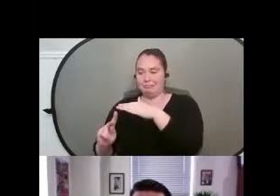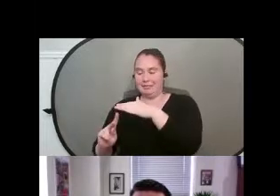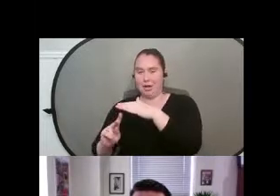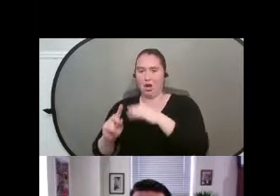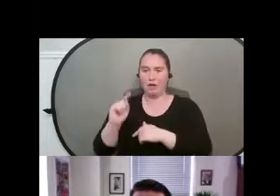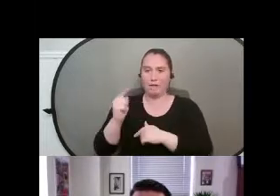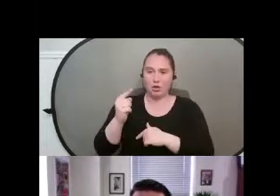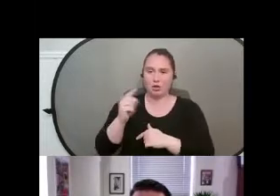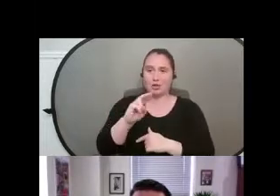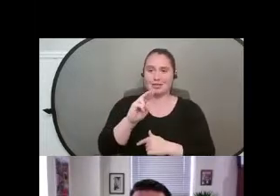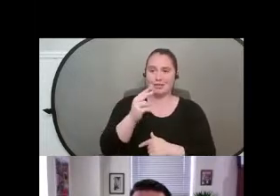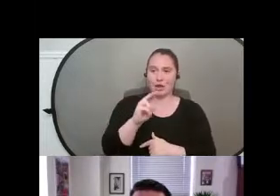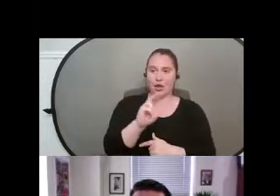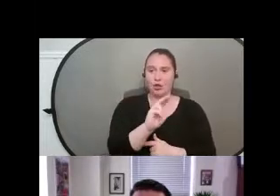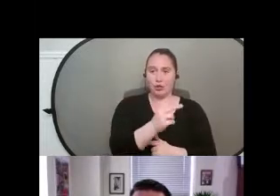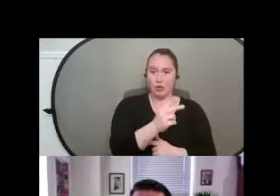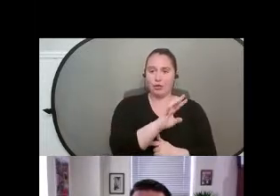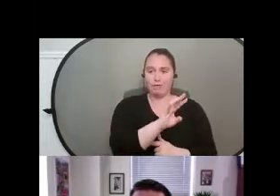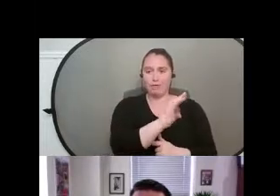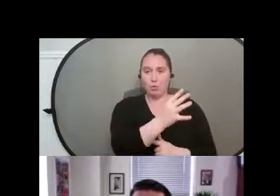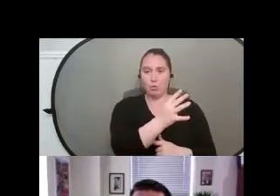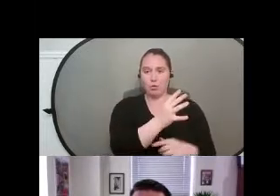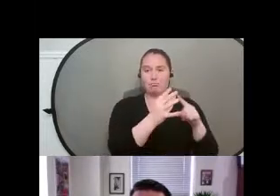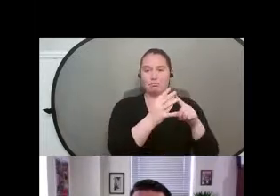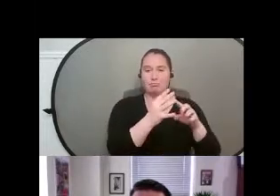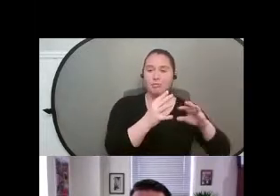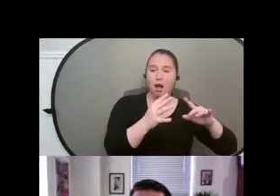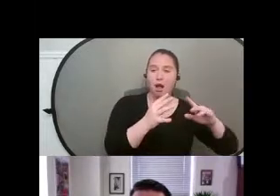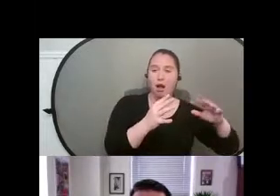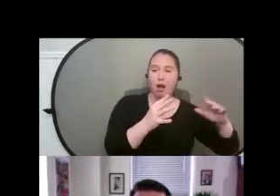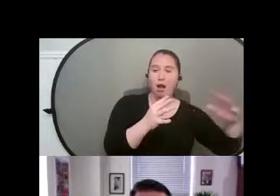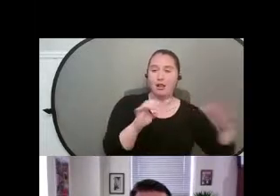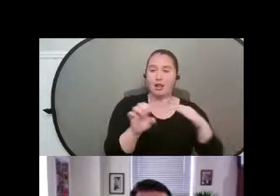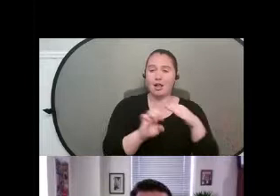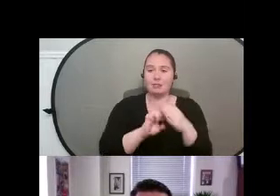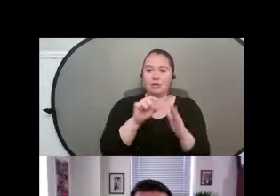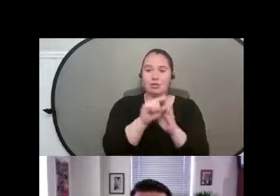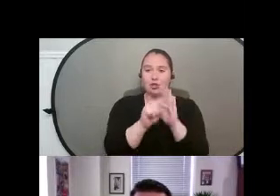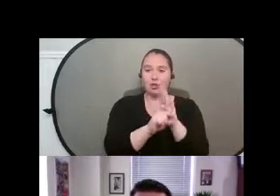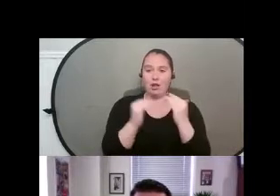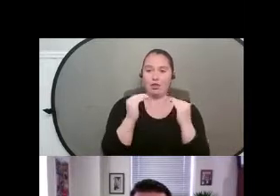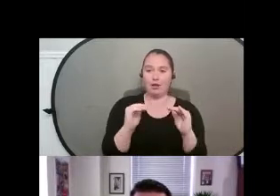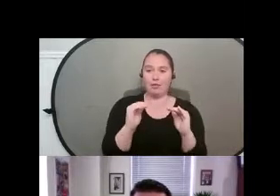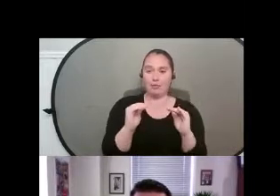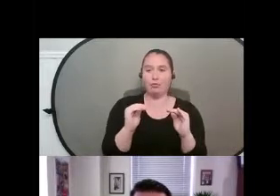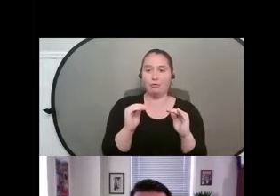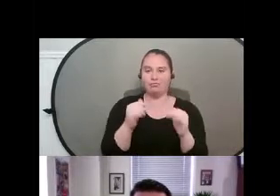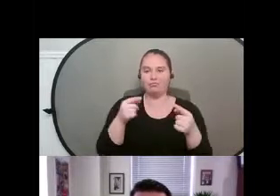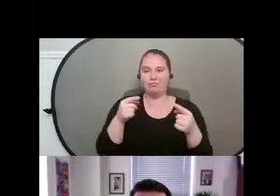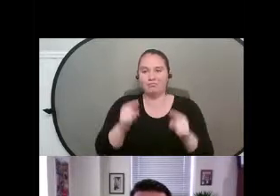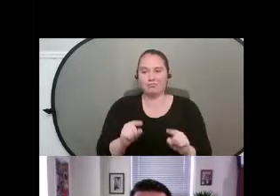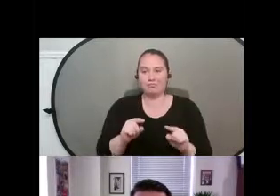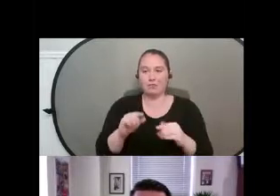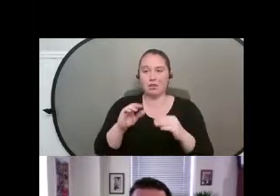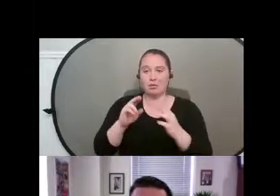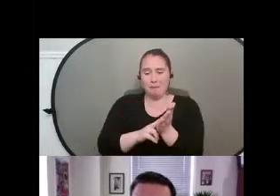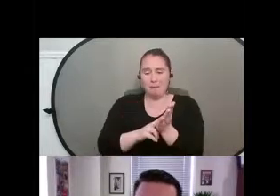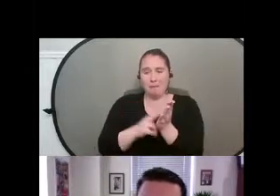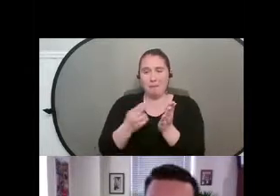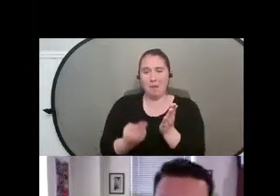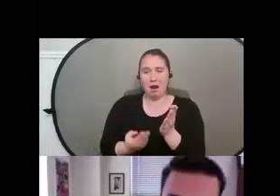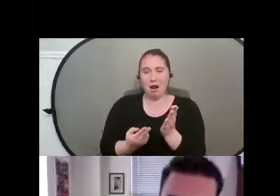first, second, third, fourth, all of your elementary grade levels did see the biggest drop in the enrollment. We also had a